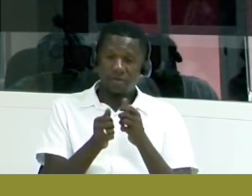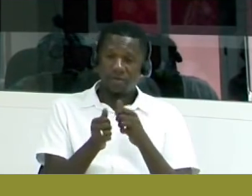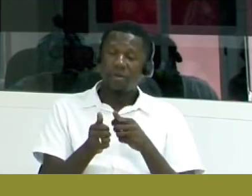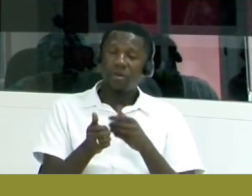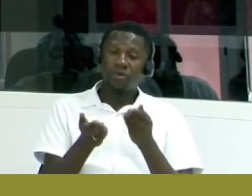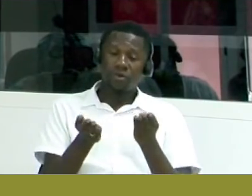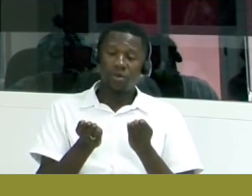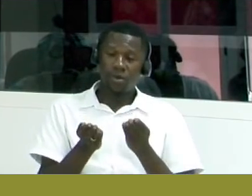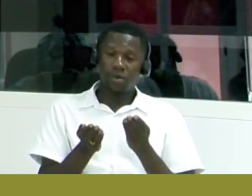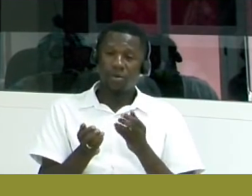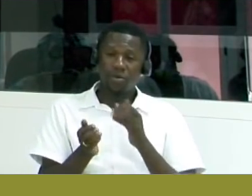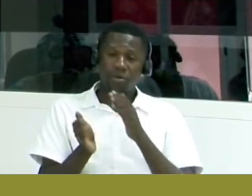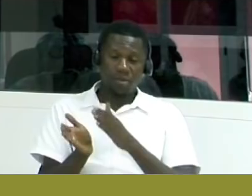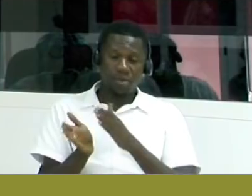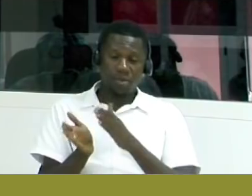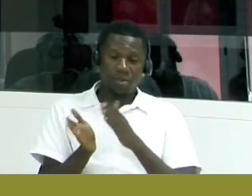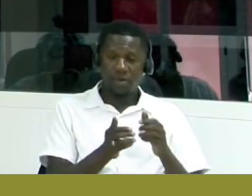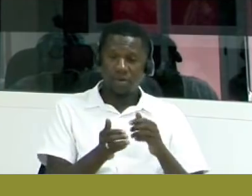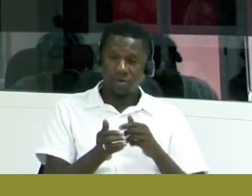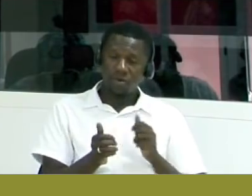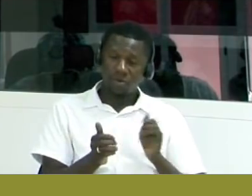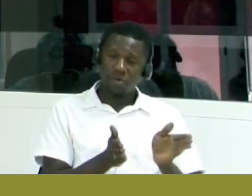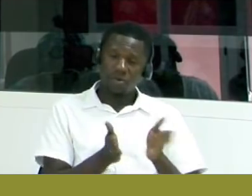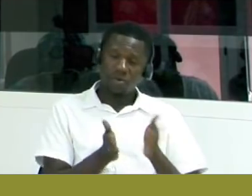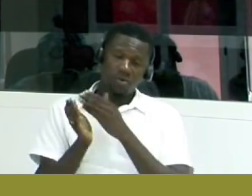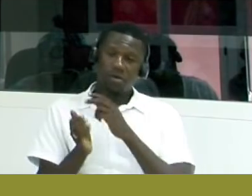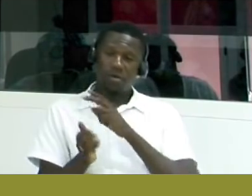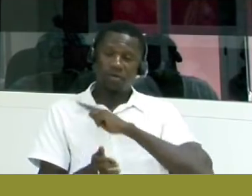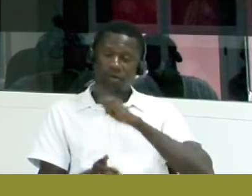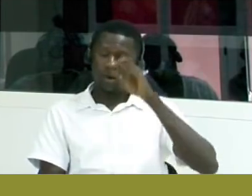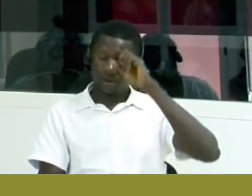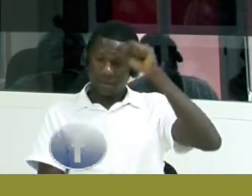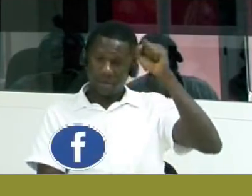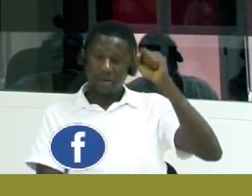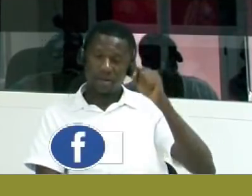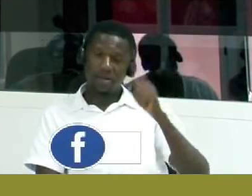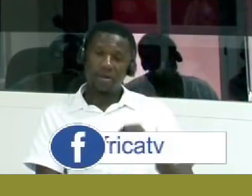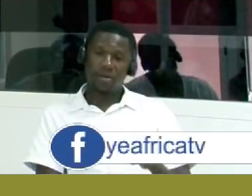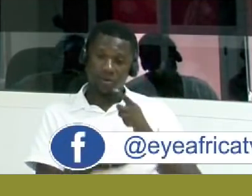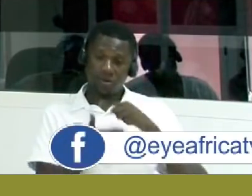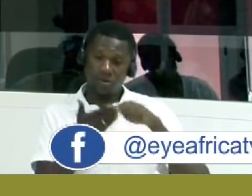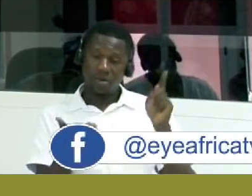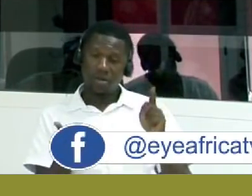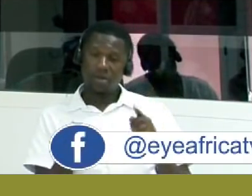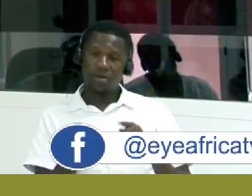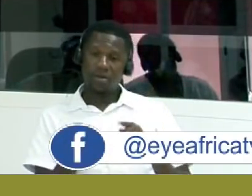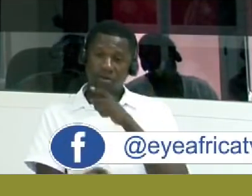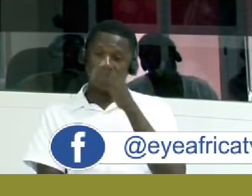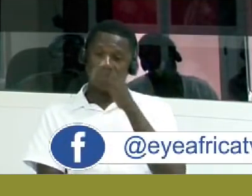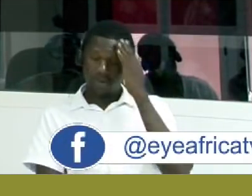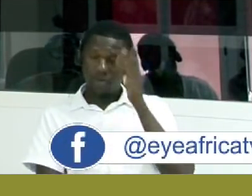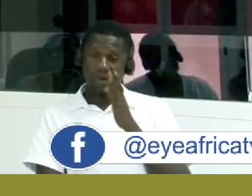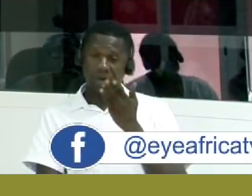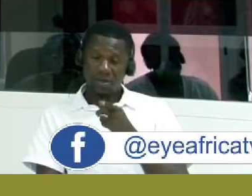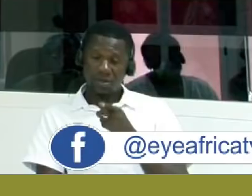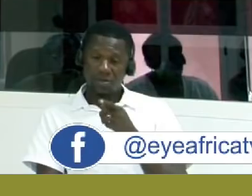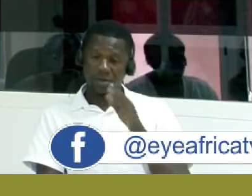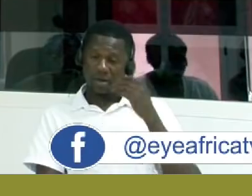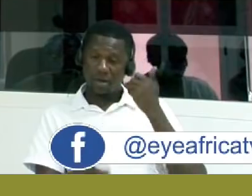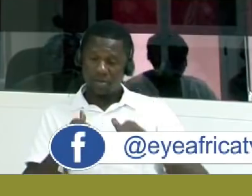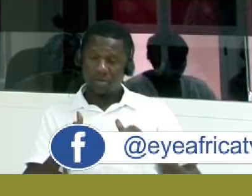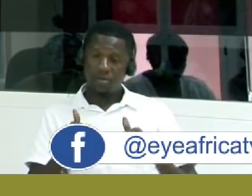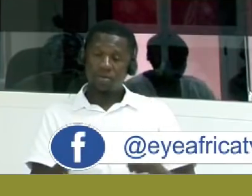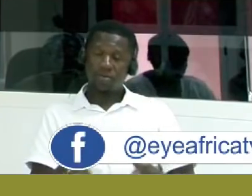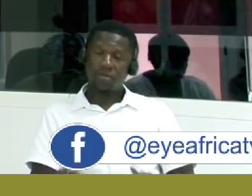for them to go to the Vice President, correct? Yeah. Do you know whether this was done? Where it went